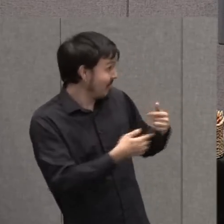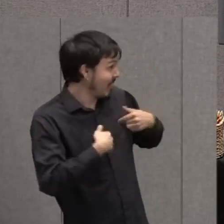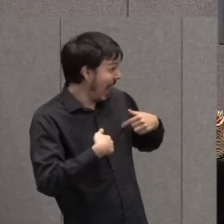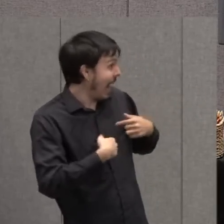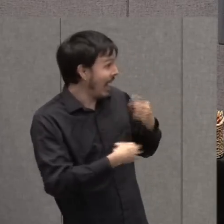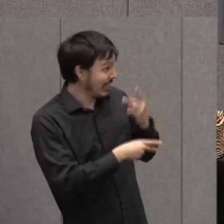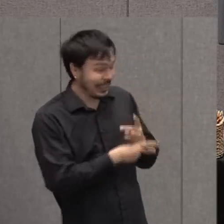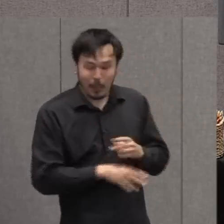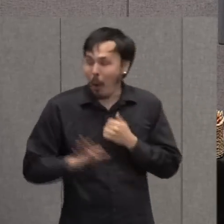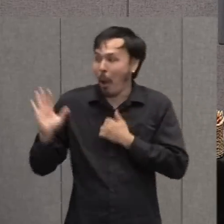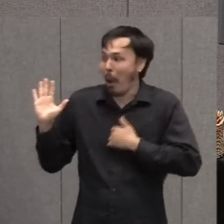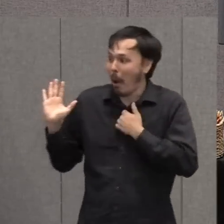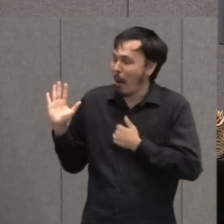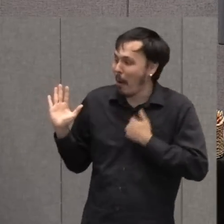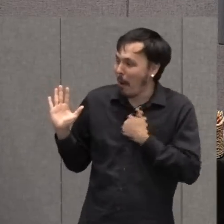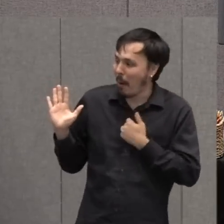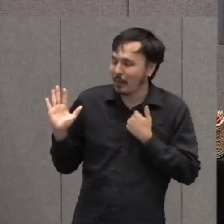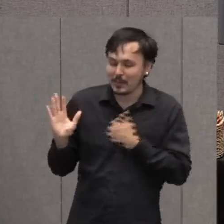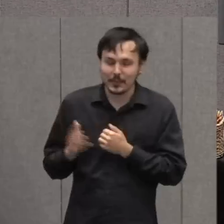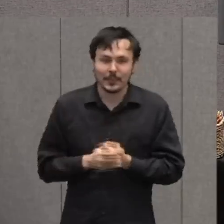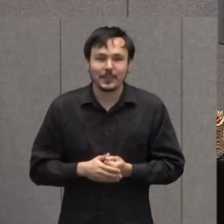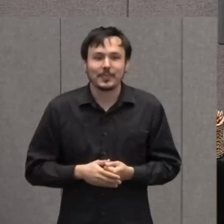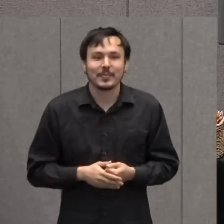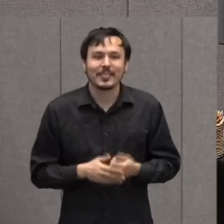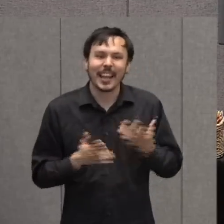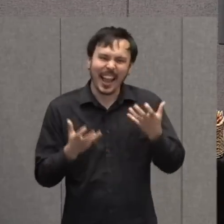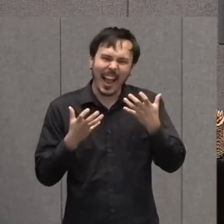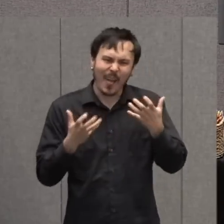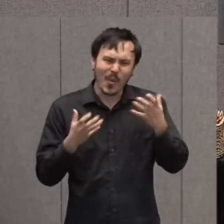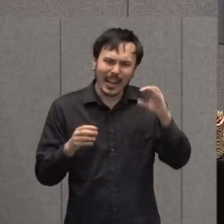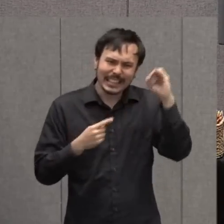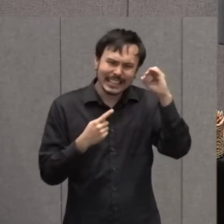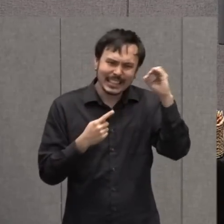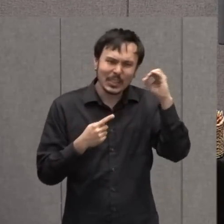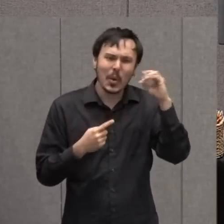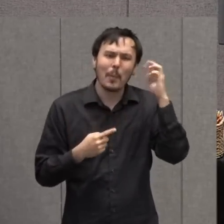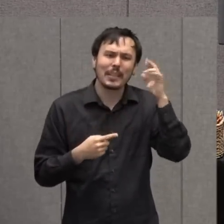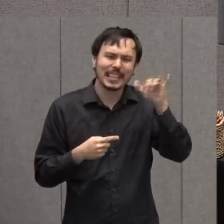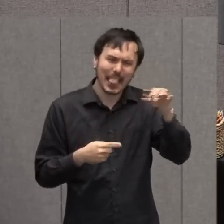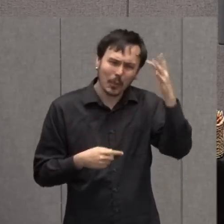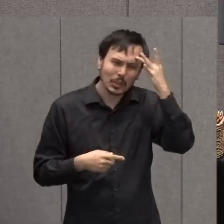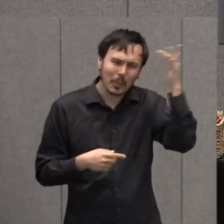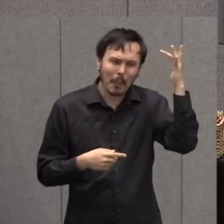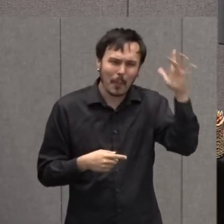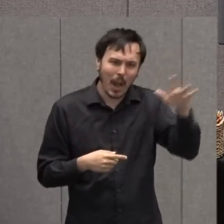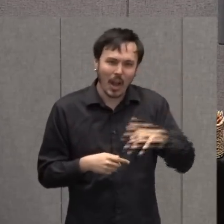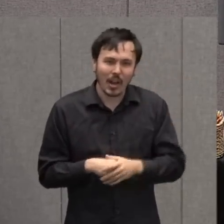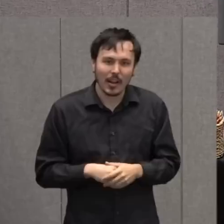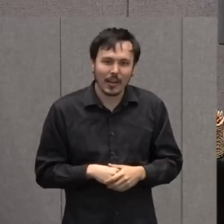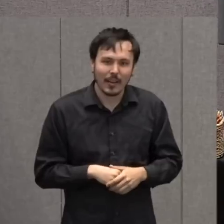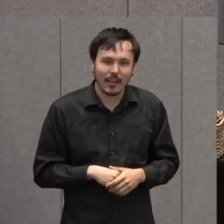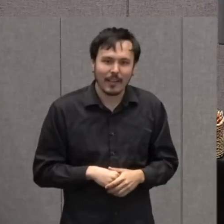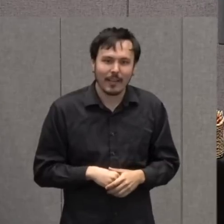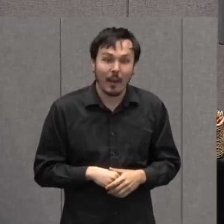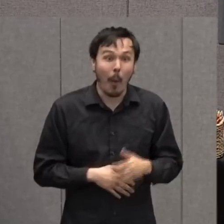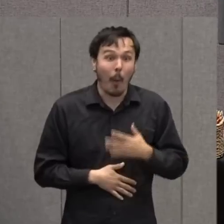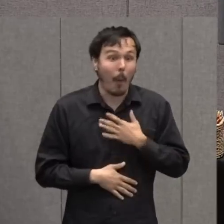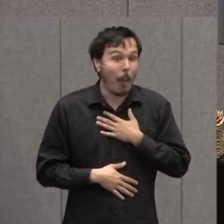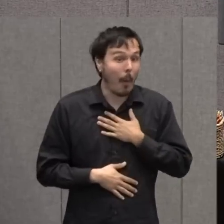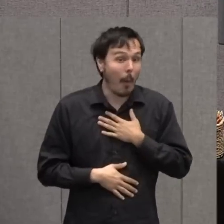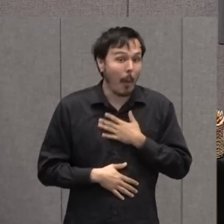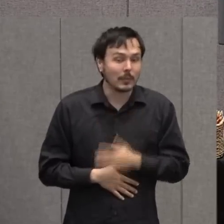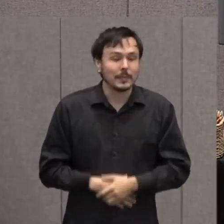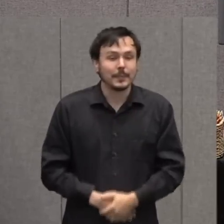sorry, kidding. sorry. Now I kind of want a 0 because that was so smart. Oh. Okay.